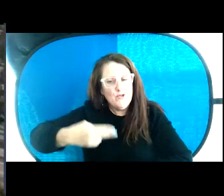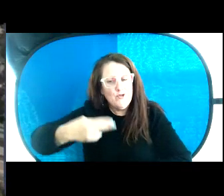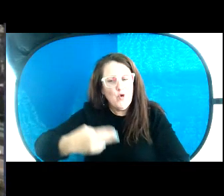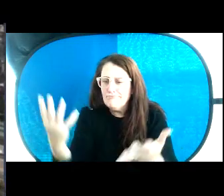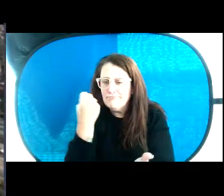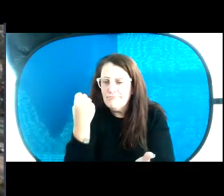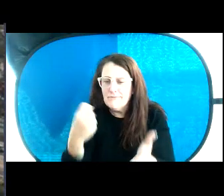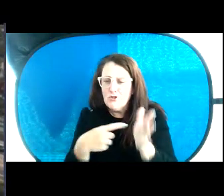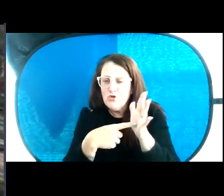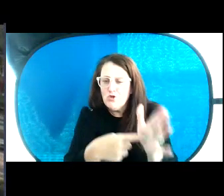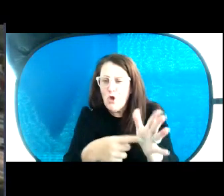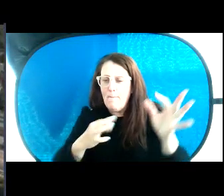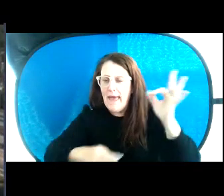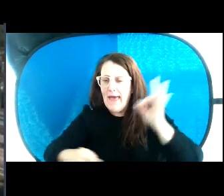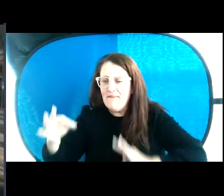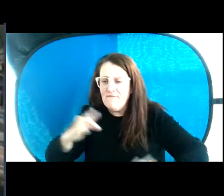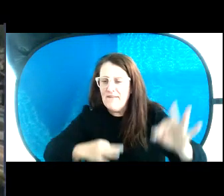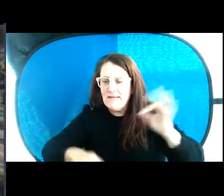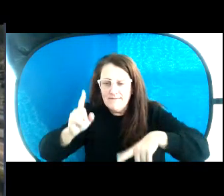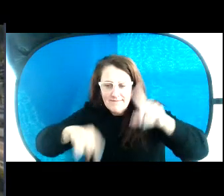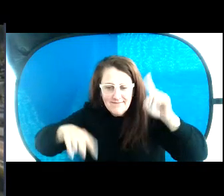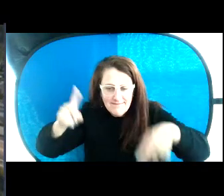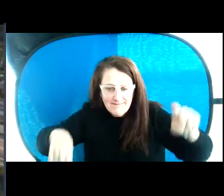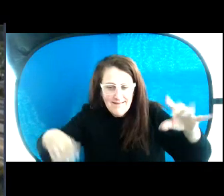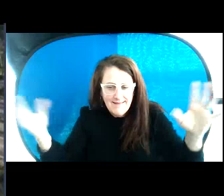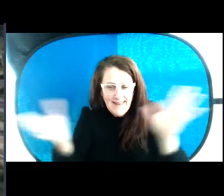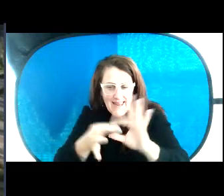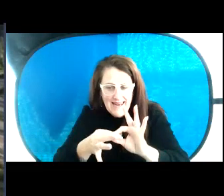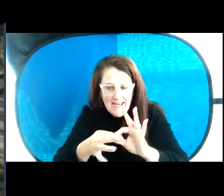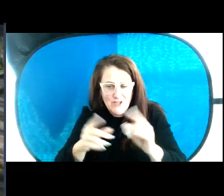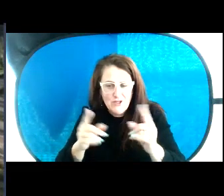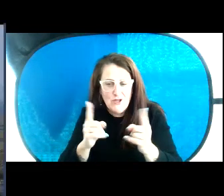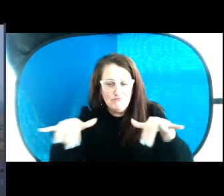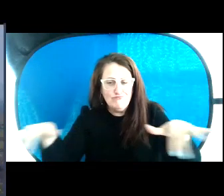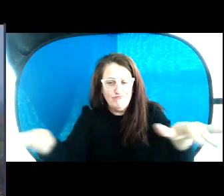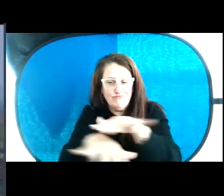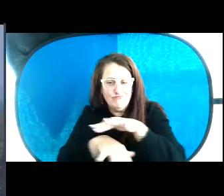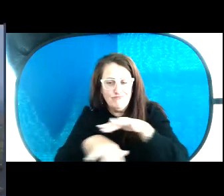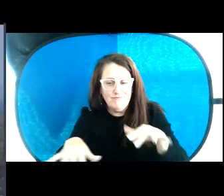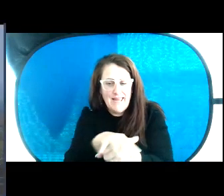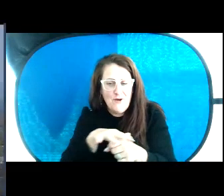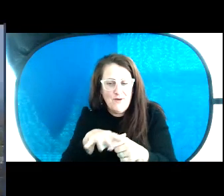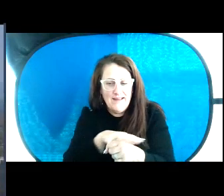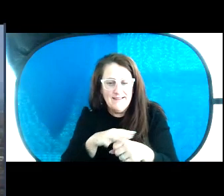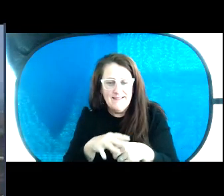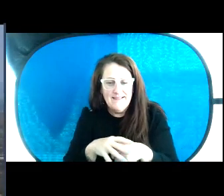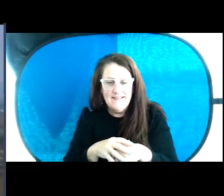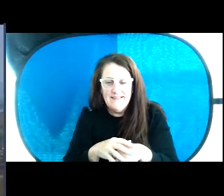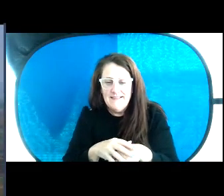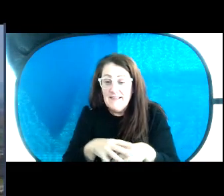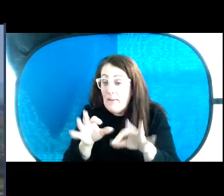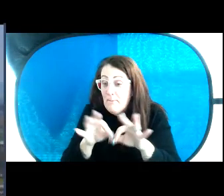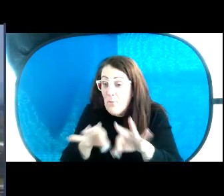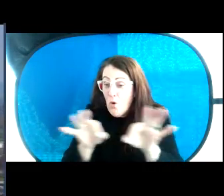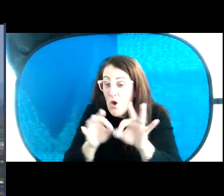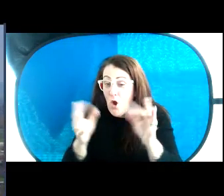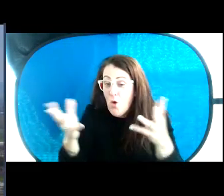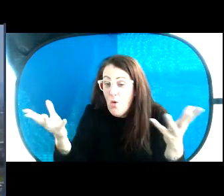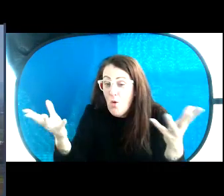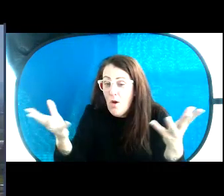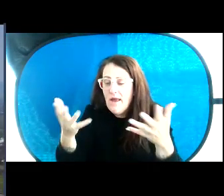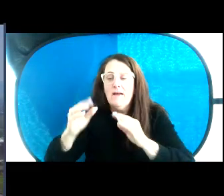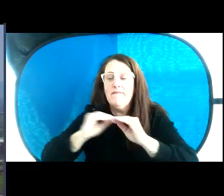fundamental benefits of multimodal transportation connections to an entire region. Key to this undertaking will be finishing